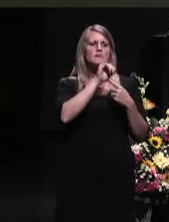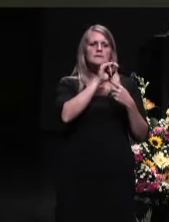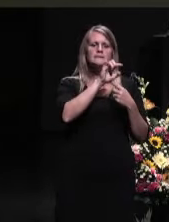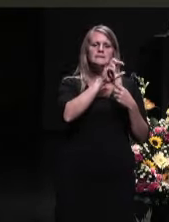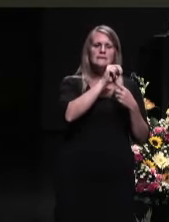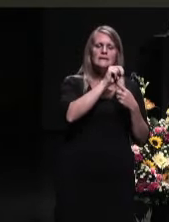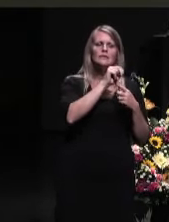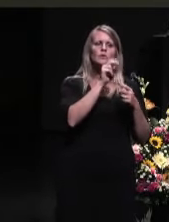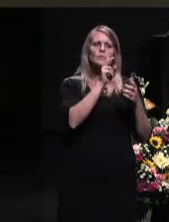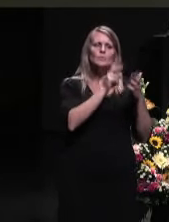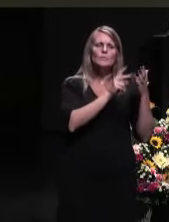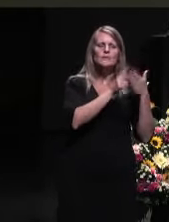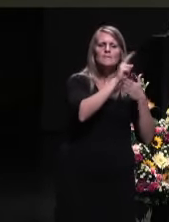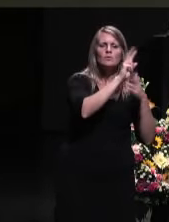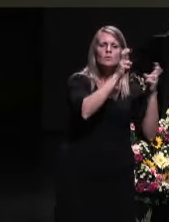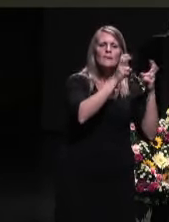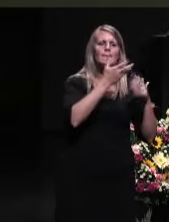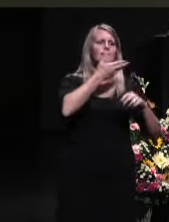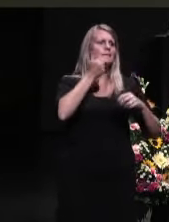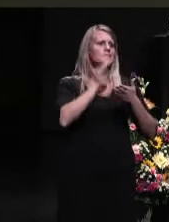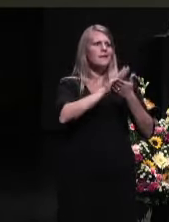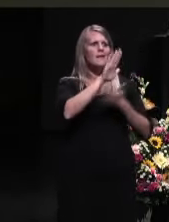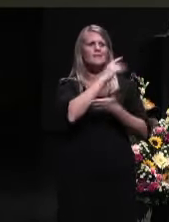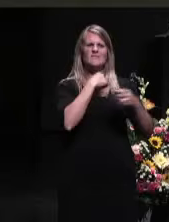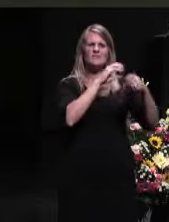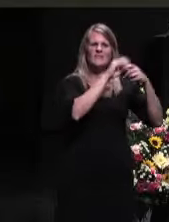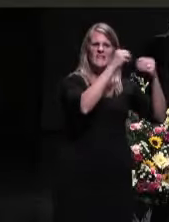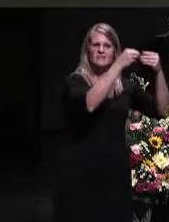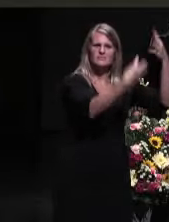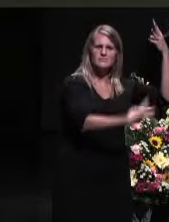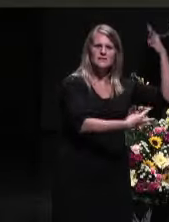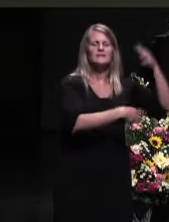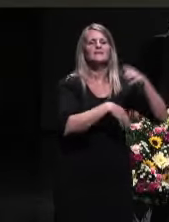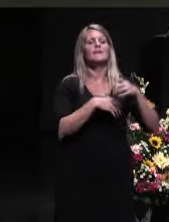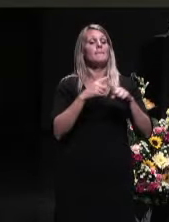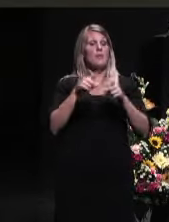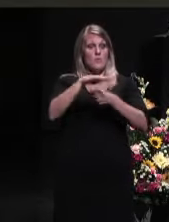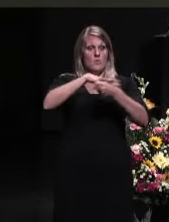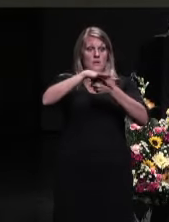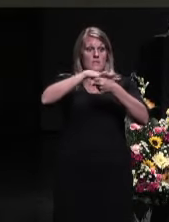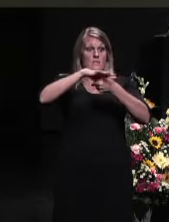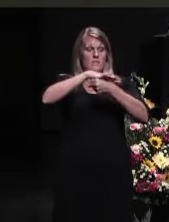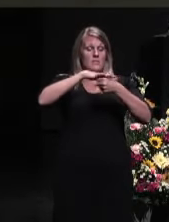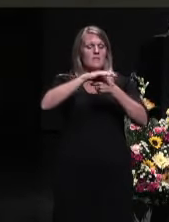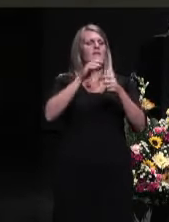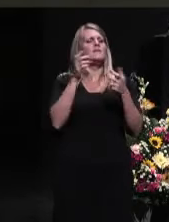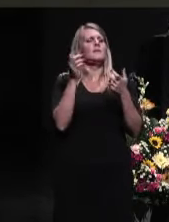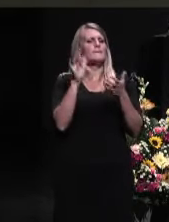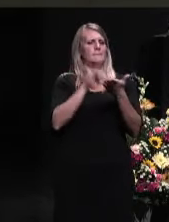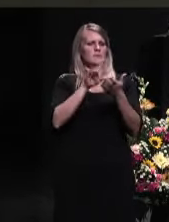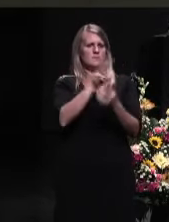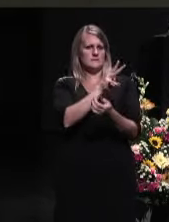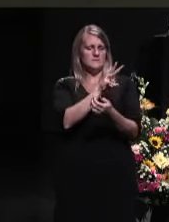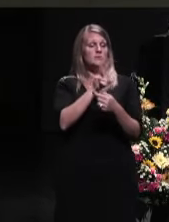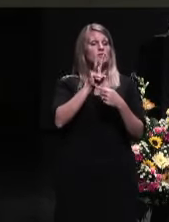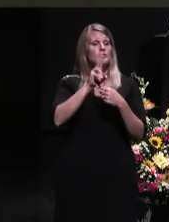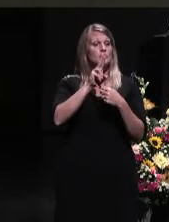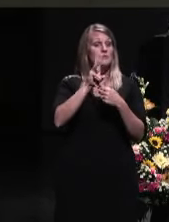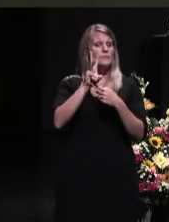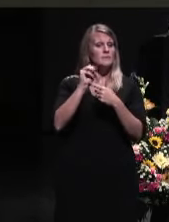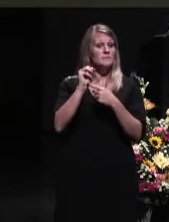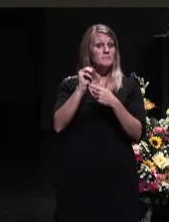Colleges, a number of different things. But locally and in the region, the larger Midwest, UWM does not